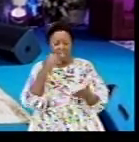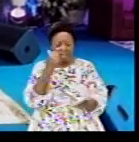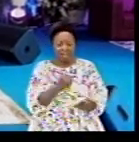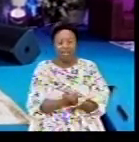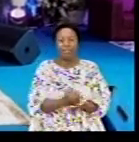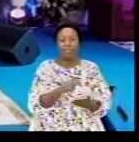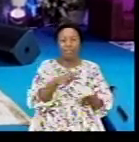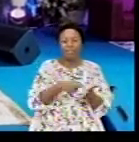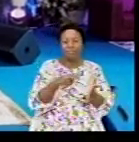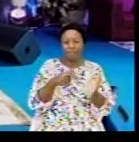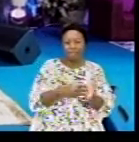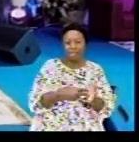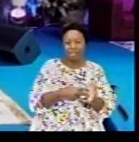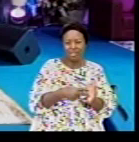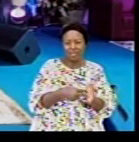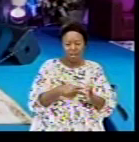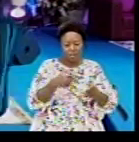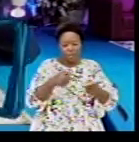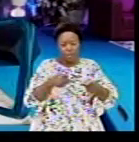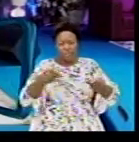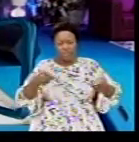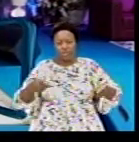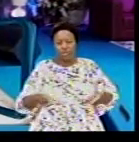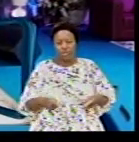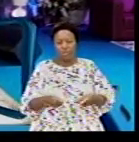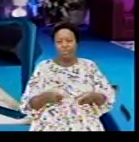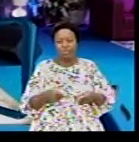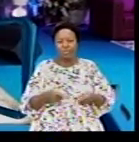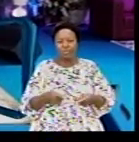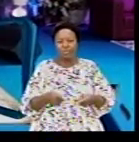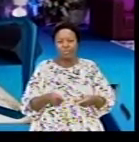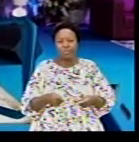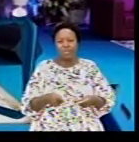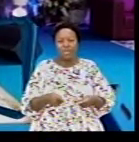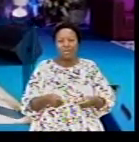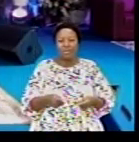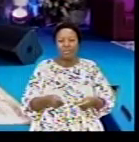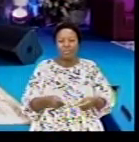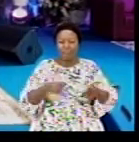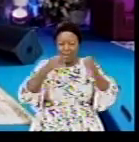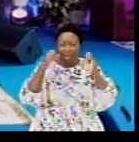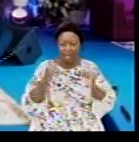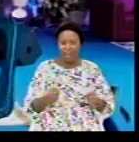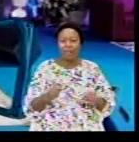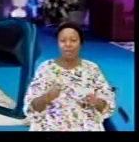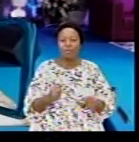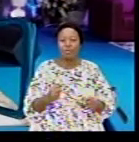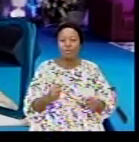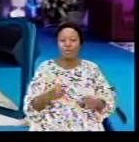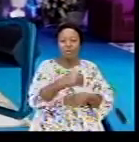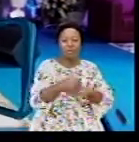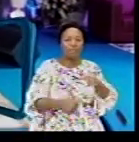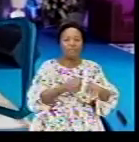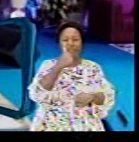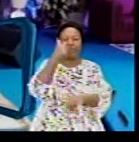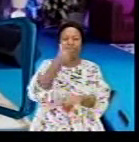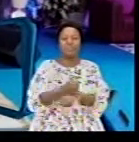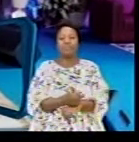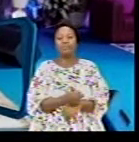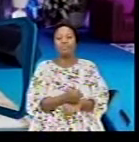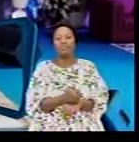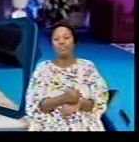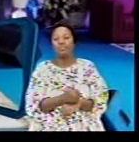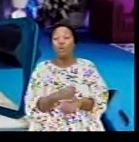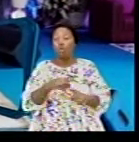means position, priesthood, power, comfort. When we